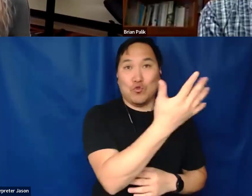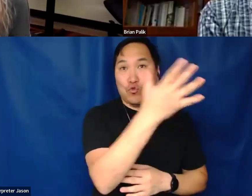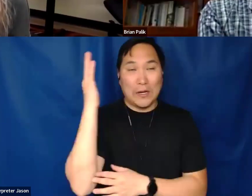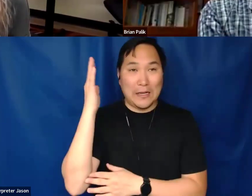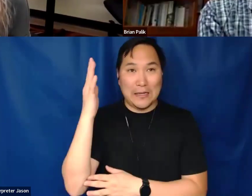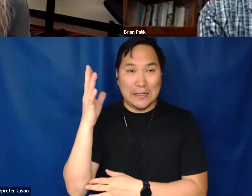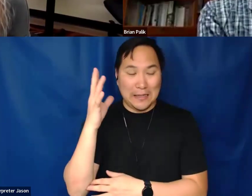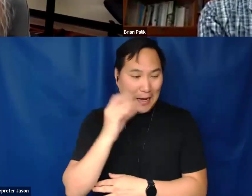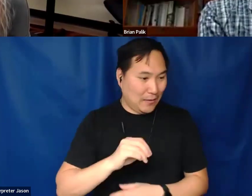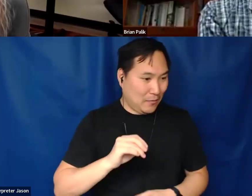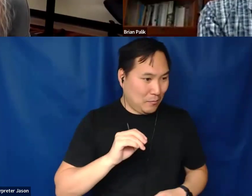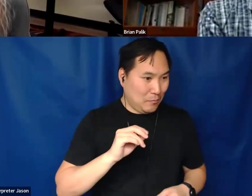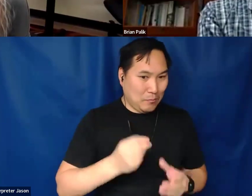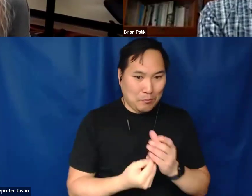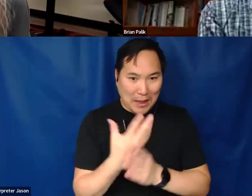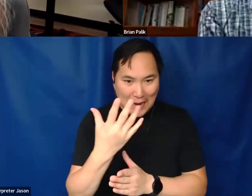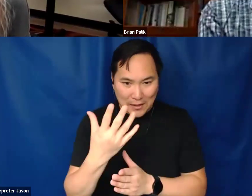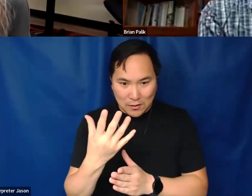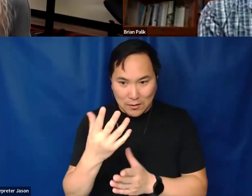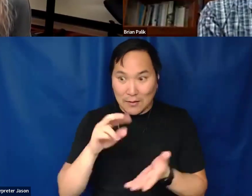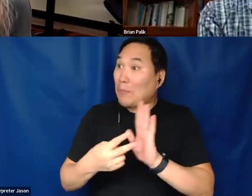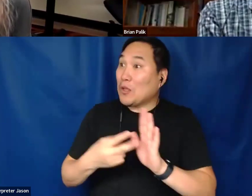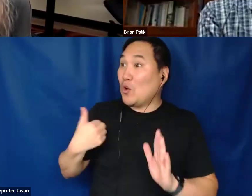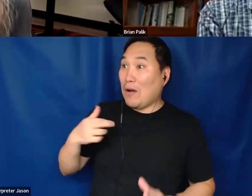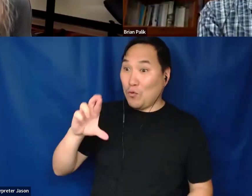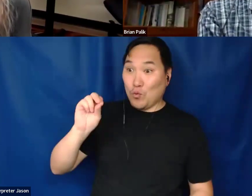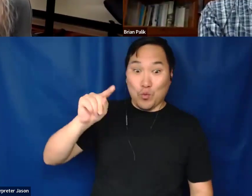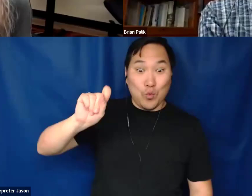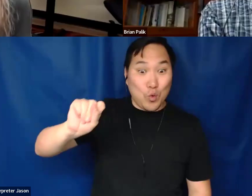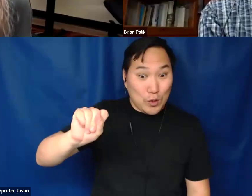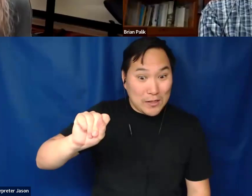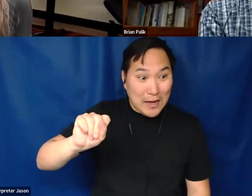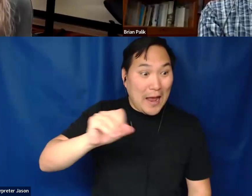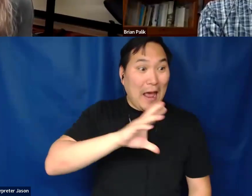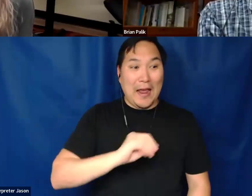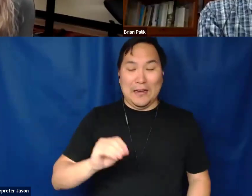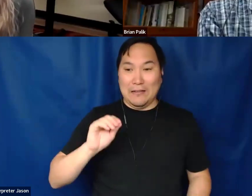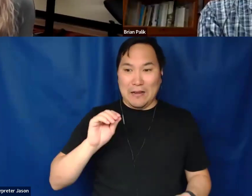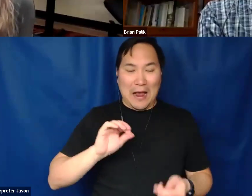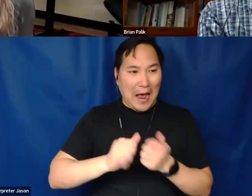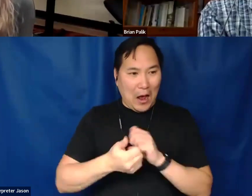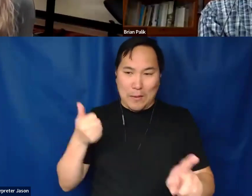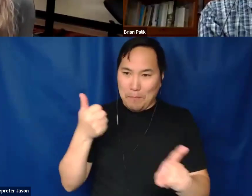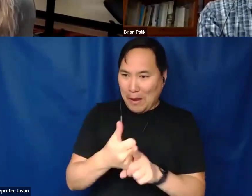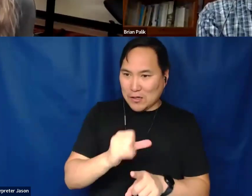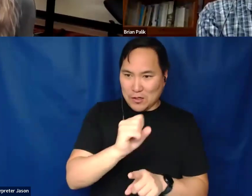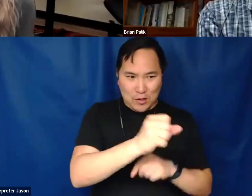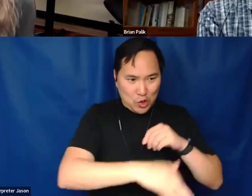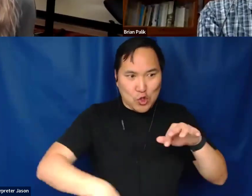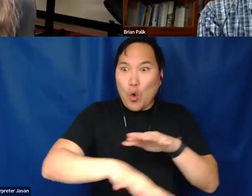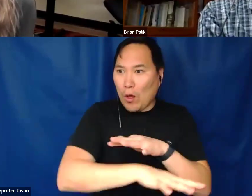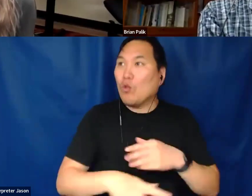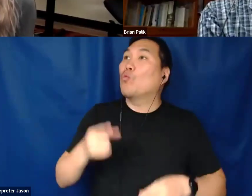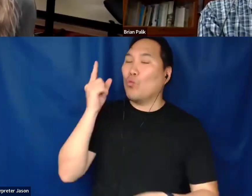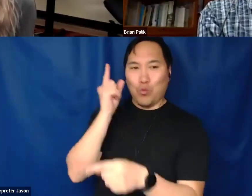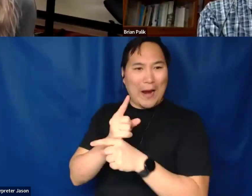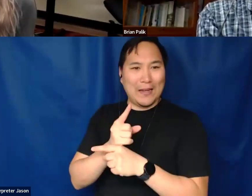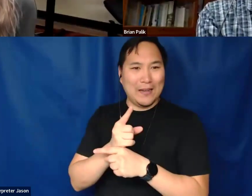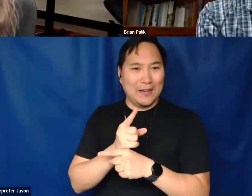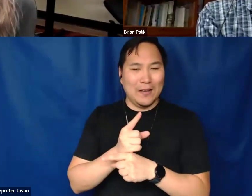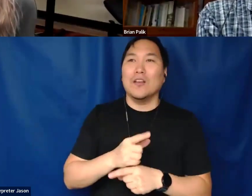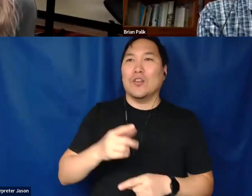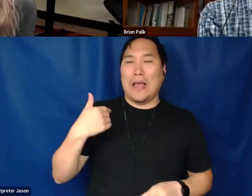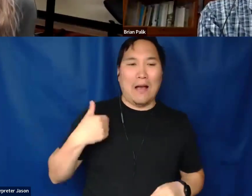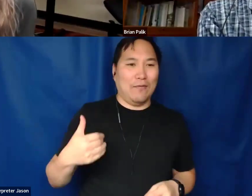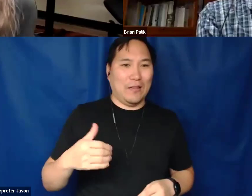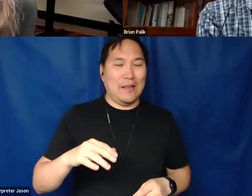vegetation, you also have roots, and that's going to be helping with the soil and Yeah. that continuity Yep. piece. Absolutely. Yeah, absolutely. That legacy